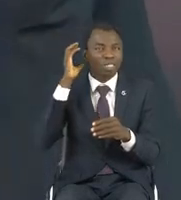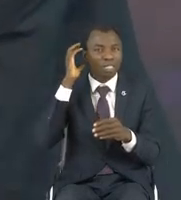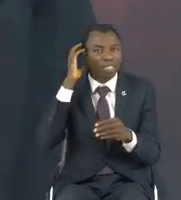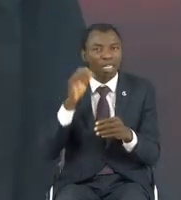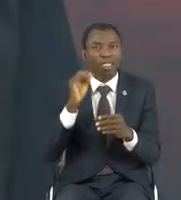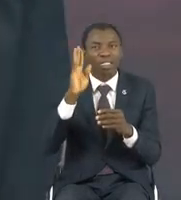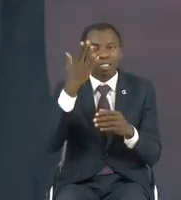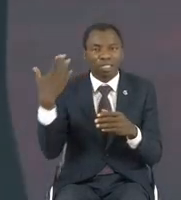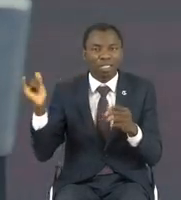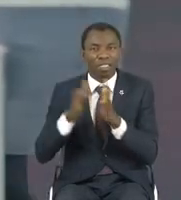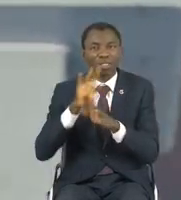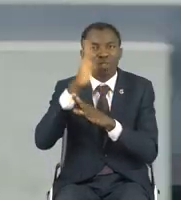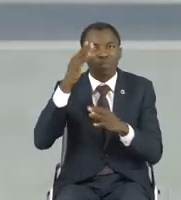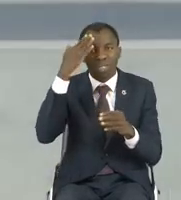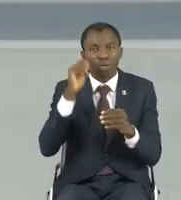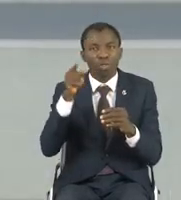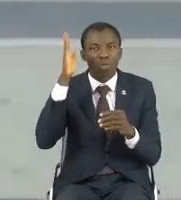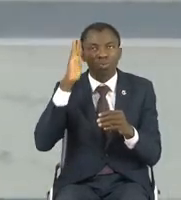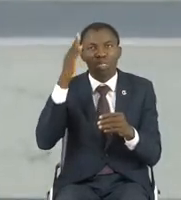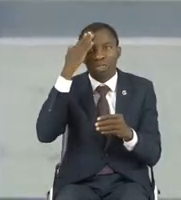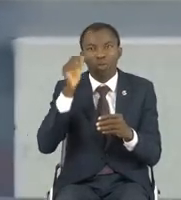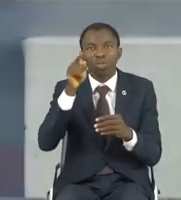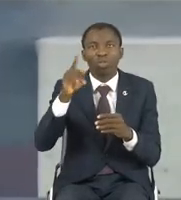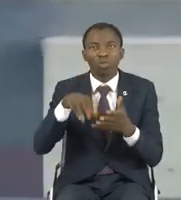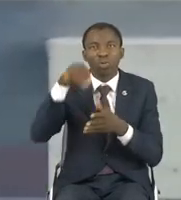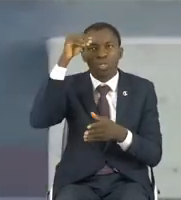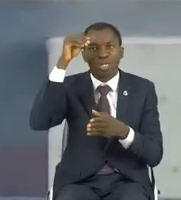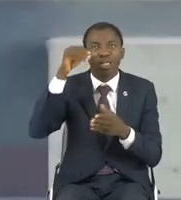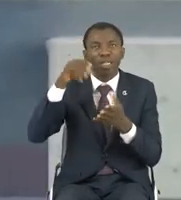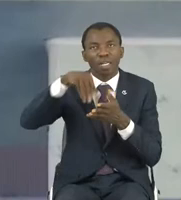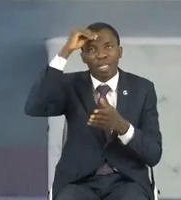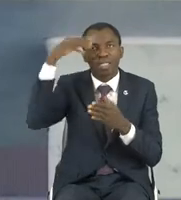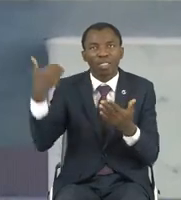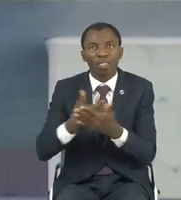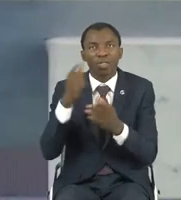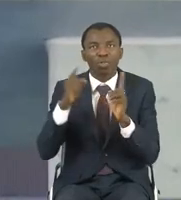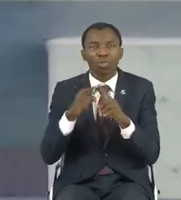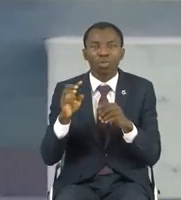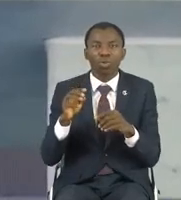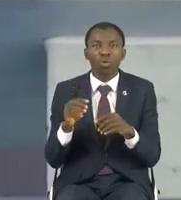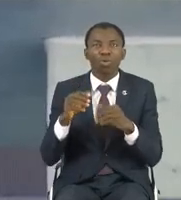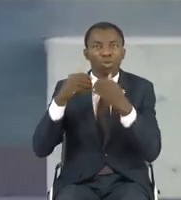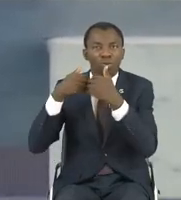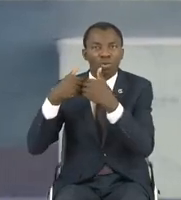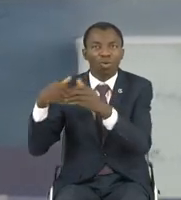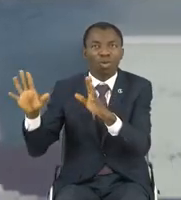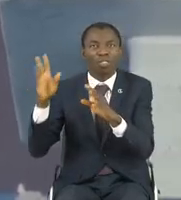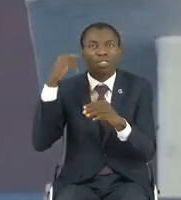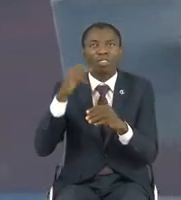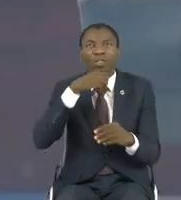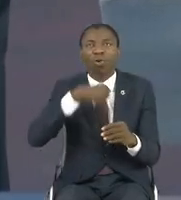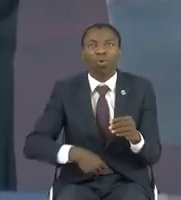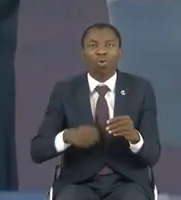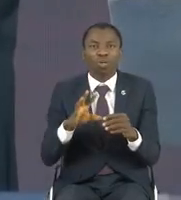you will know. You learn the new, to lose the old